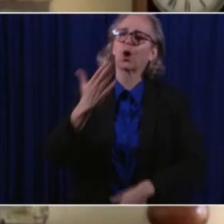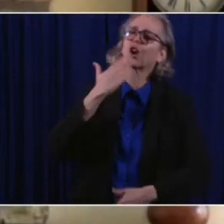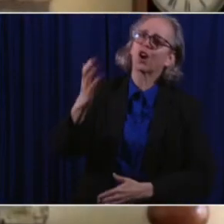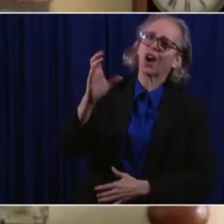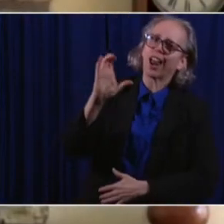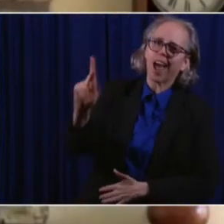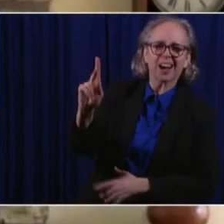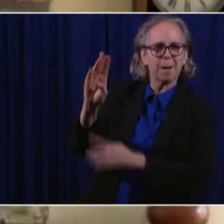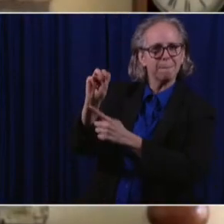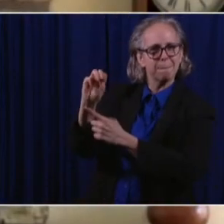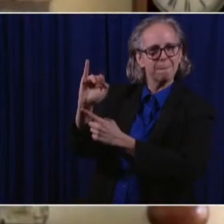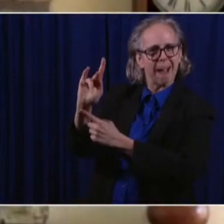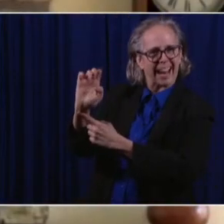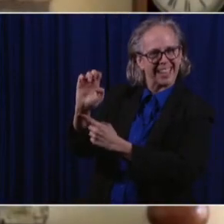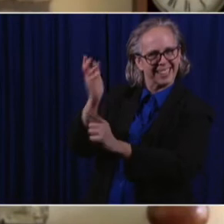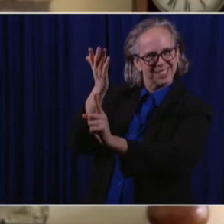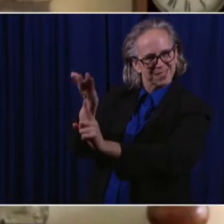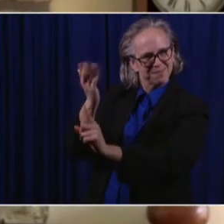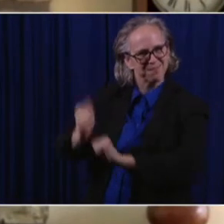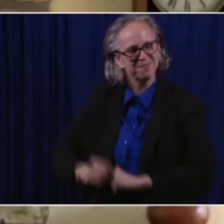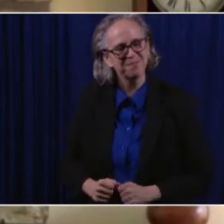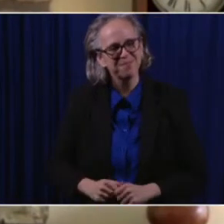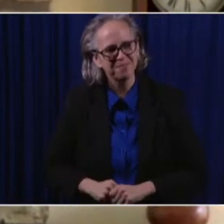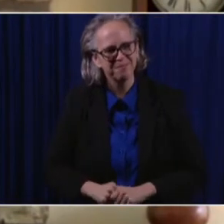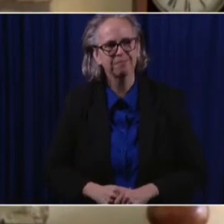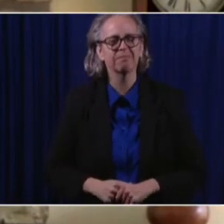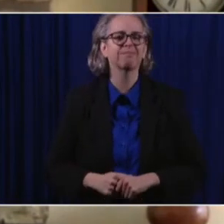Today, we are...